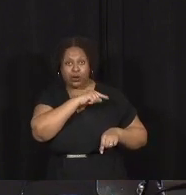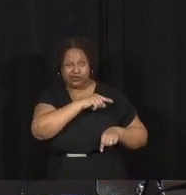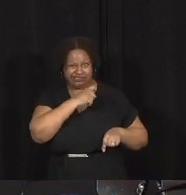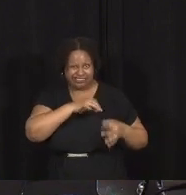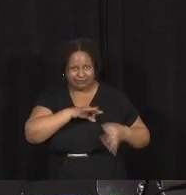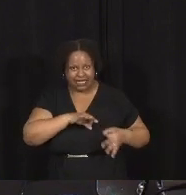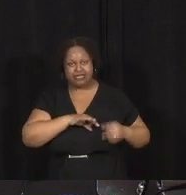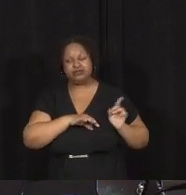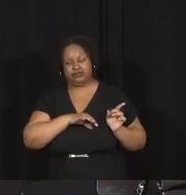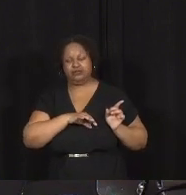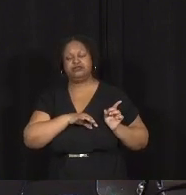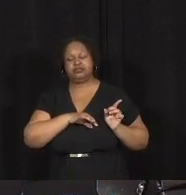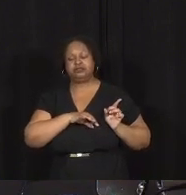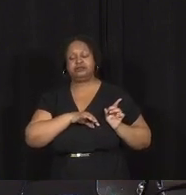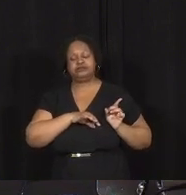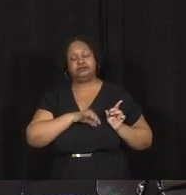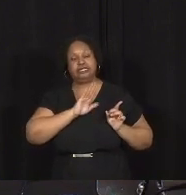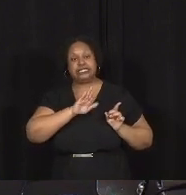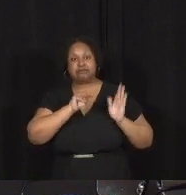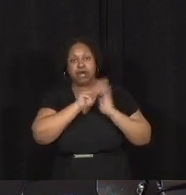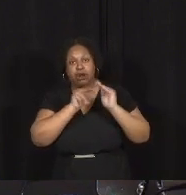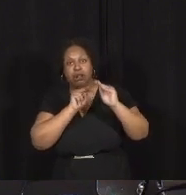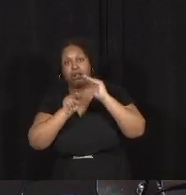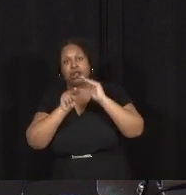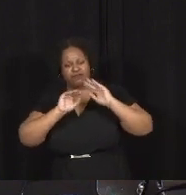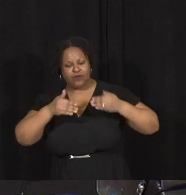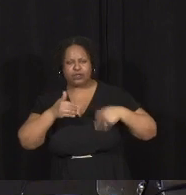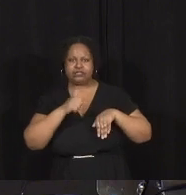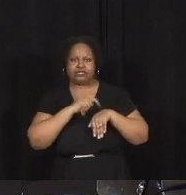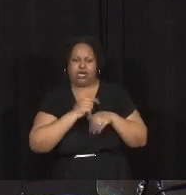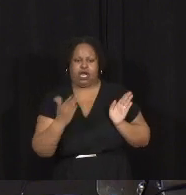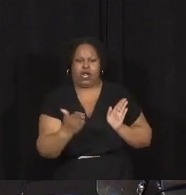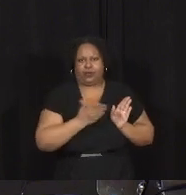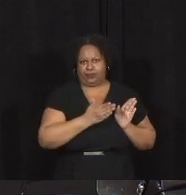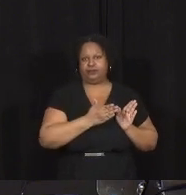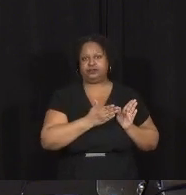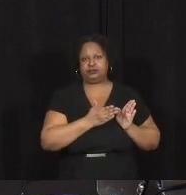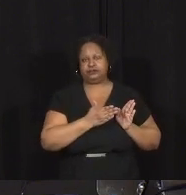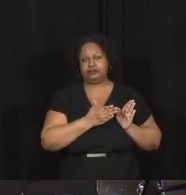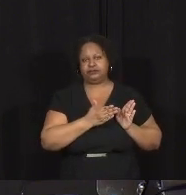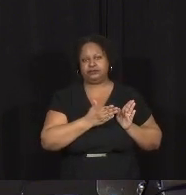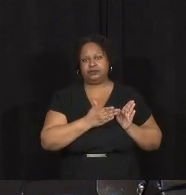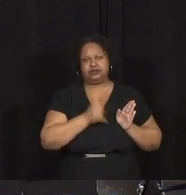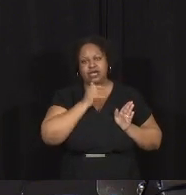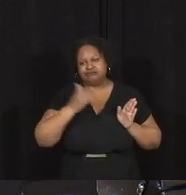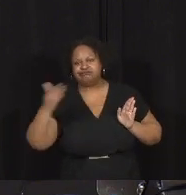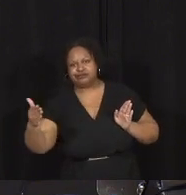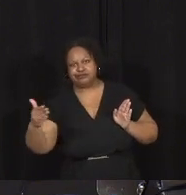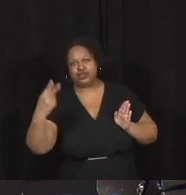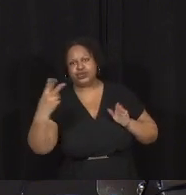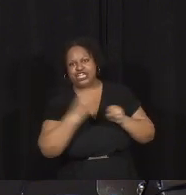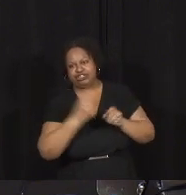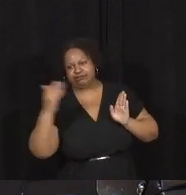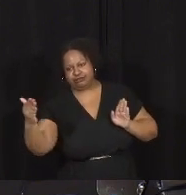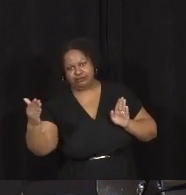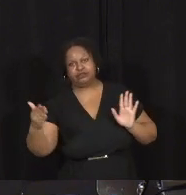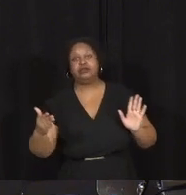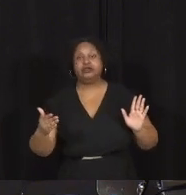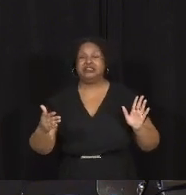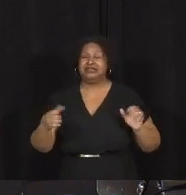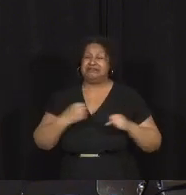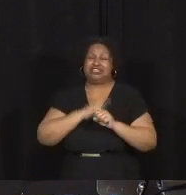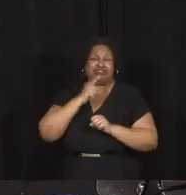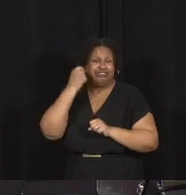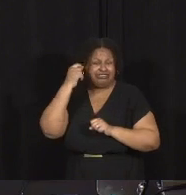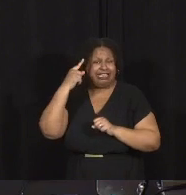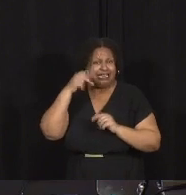term. All of these models work in a complementary way. The sort